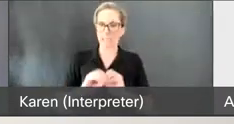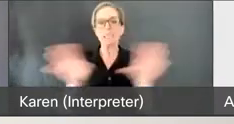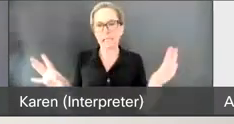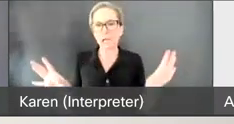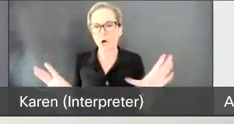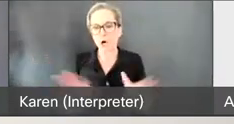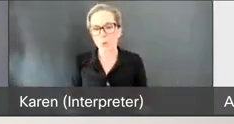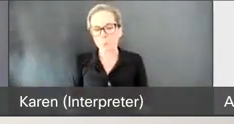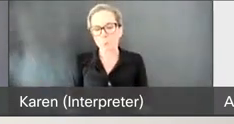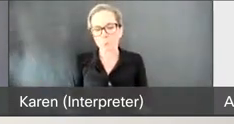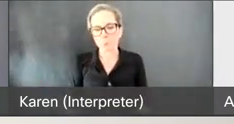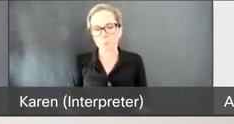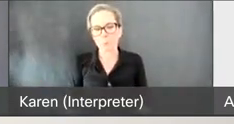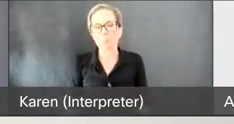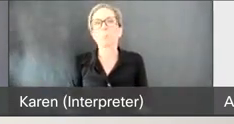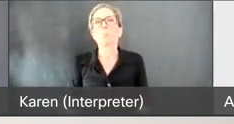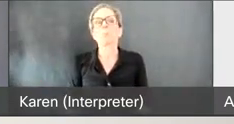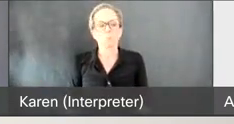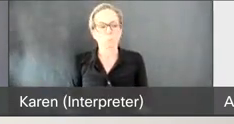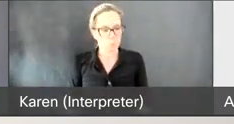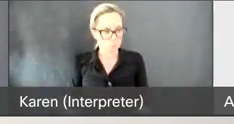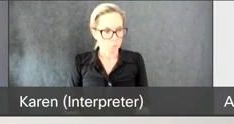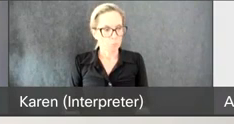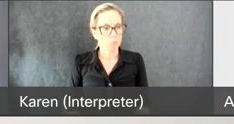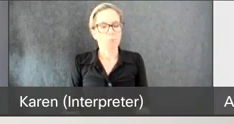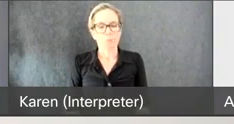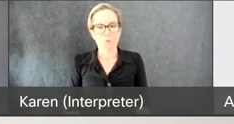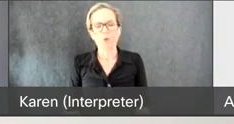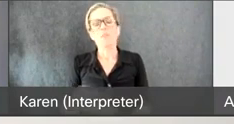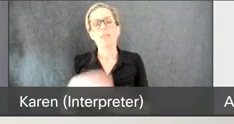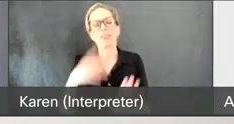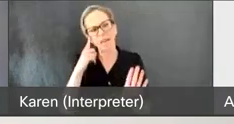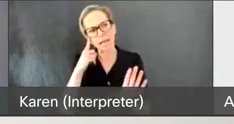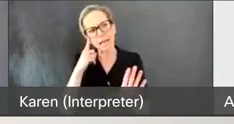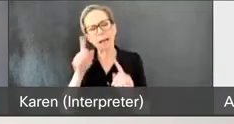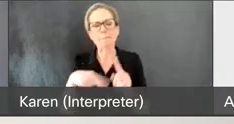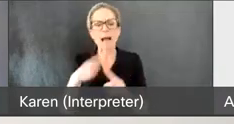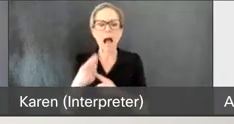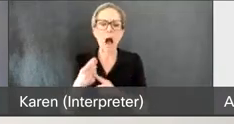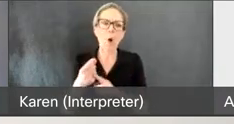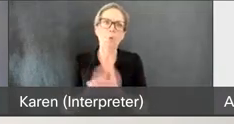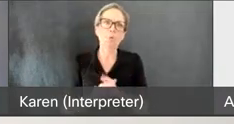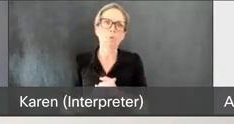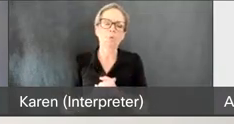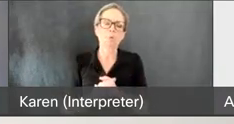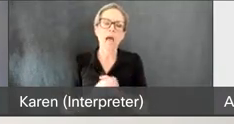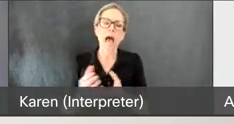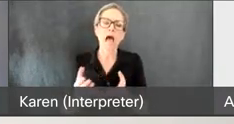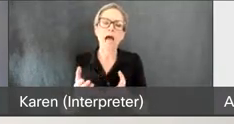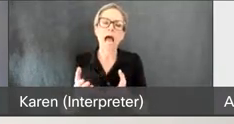Excuse me. So think about how much detail is really